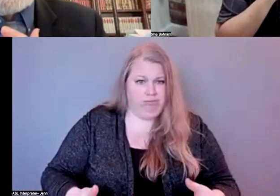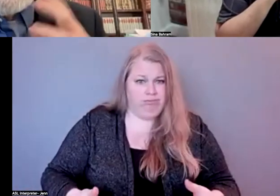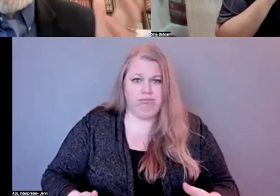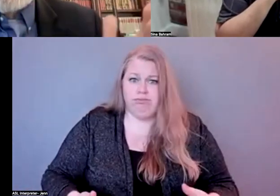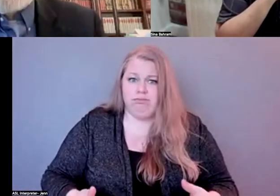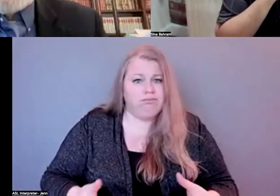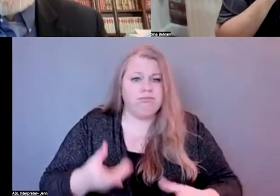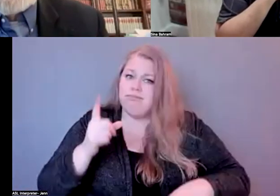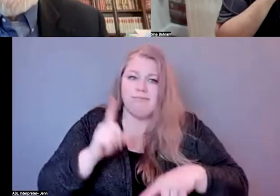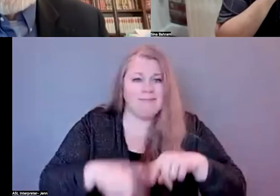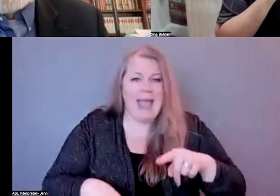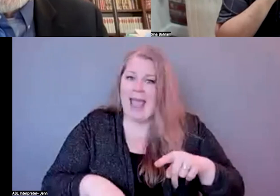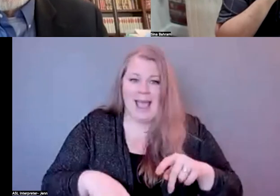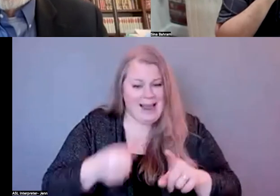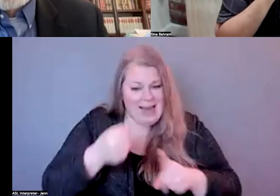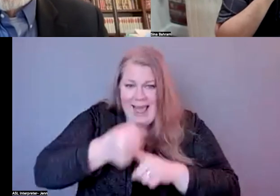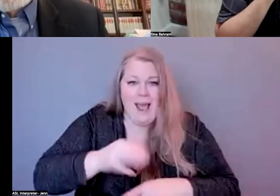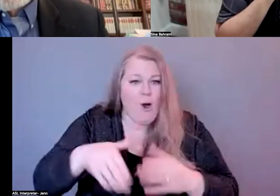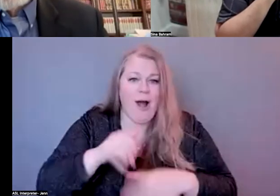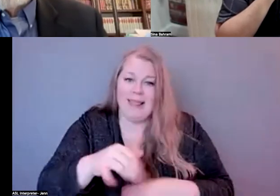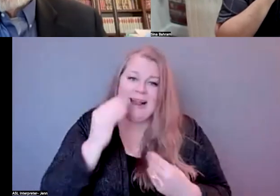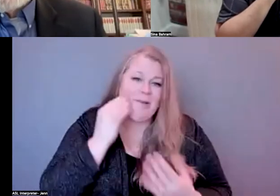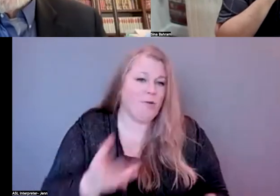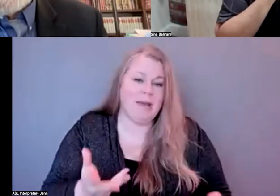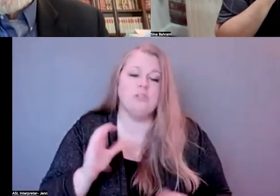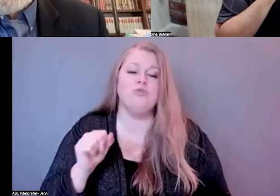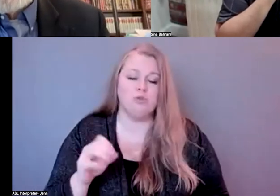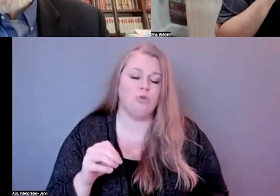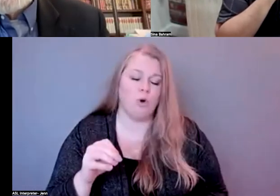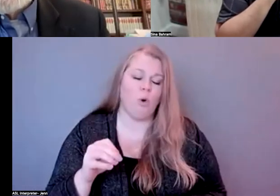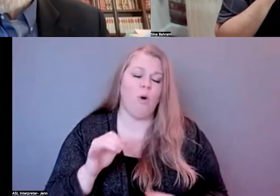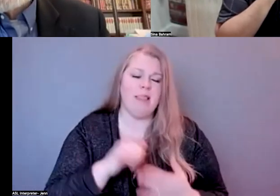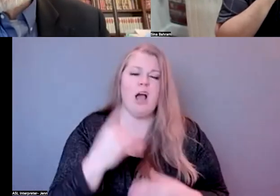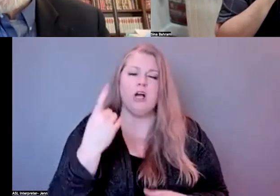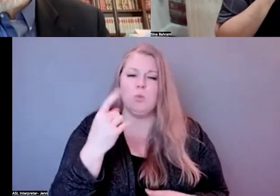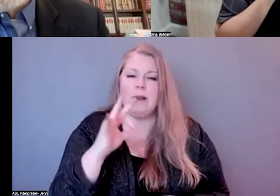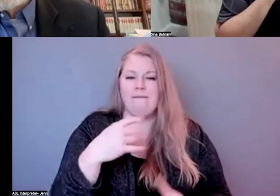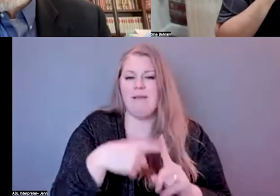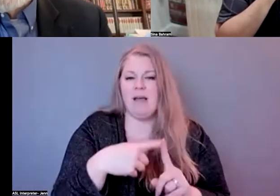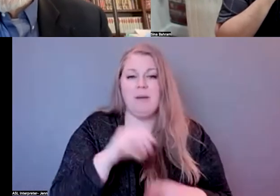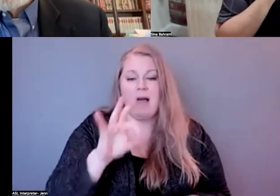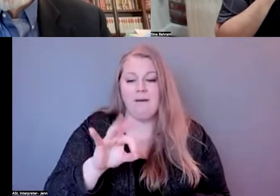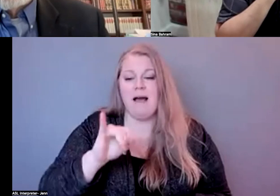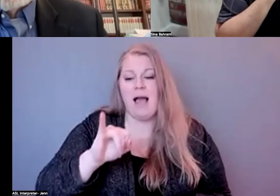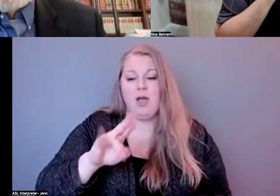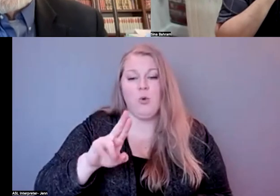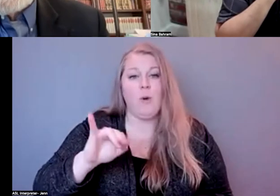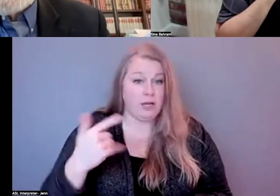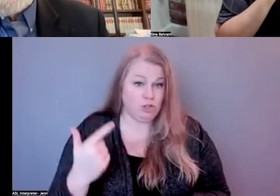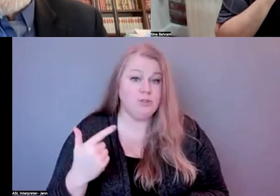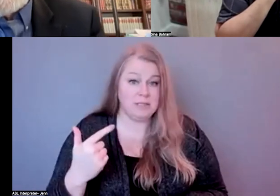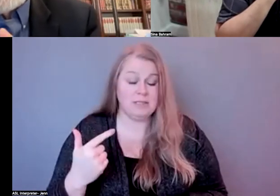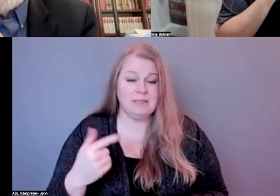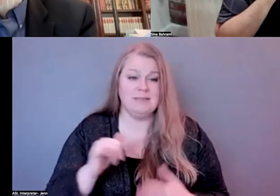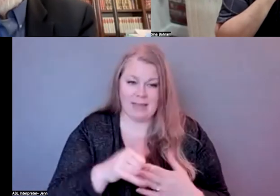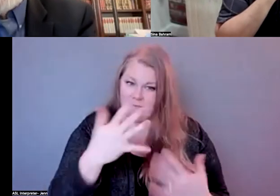they just can't grok all of that information. So that's one of the advantages of an IUIG is it does